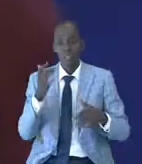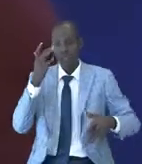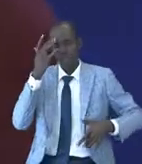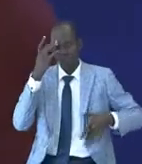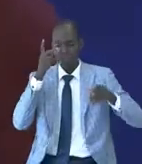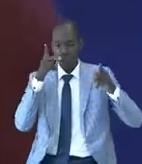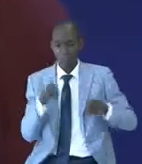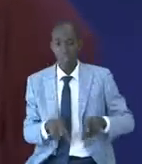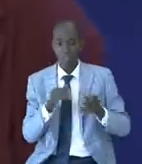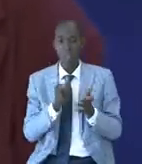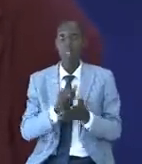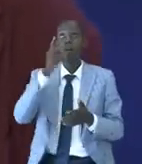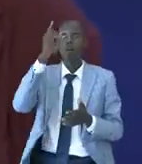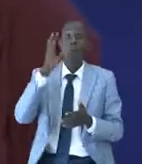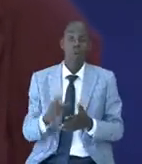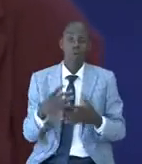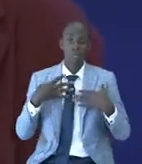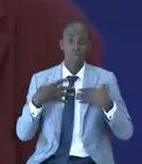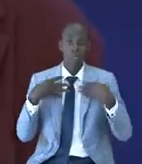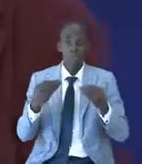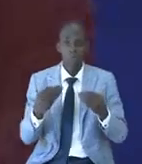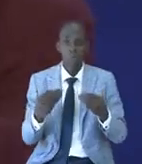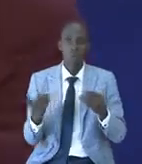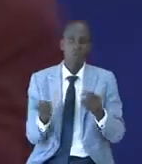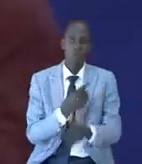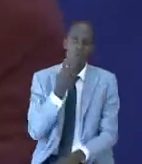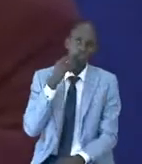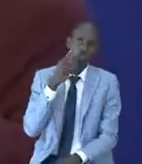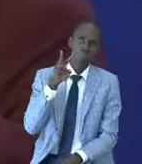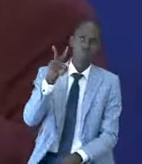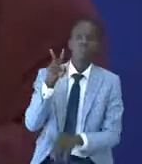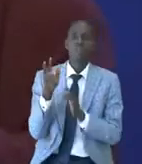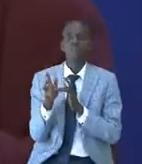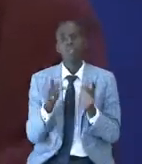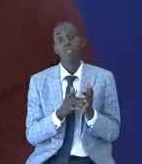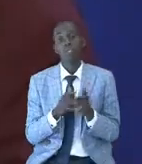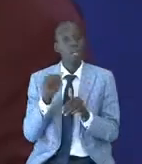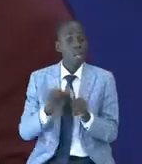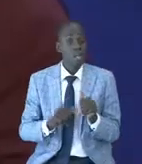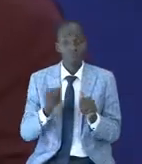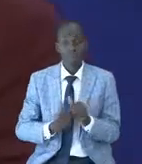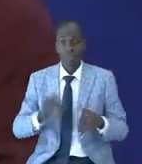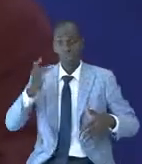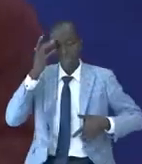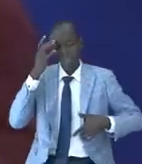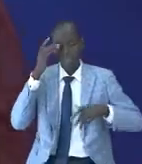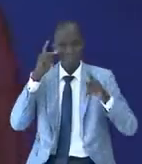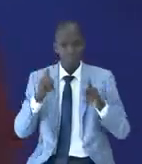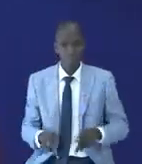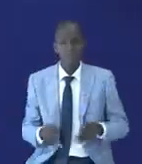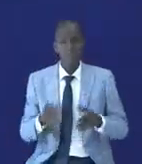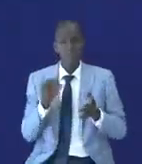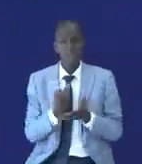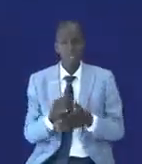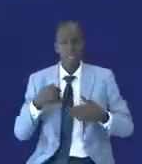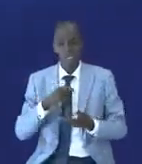healed beheld the Lamb. Every person that was in sin, chained in sin,